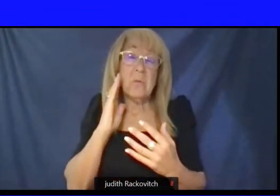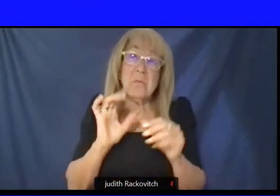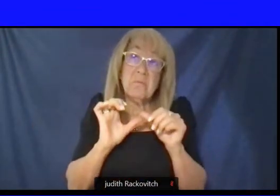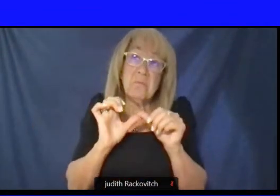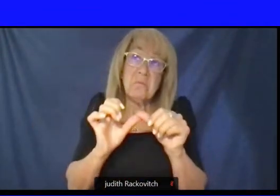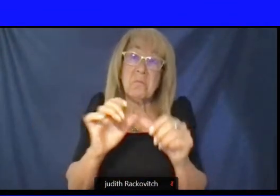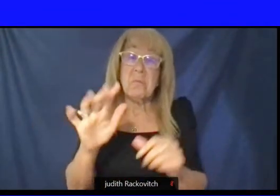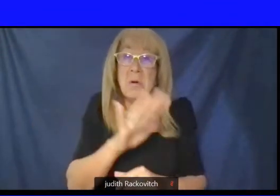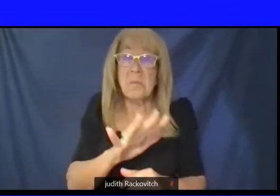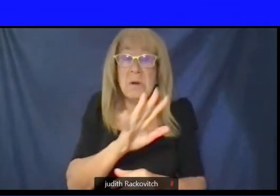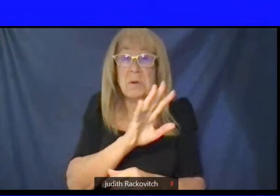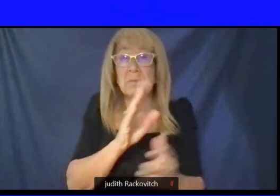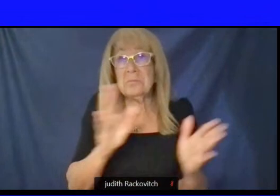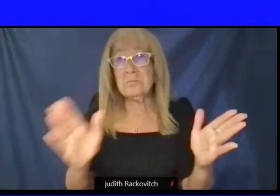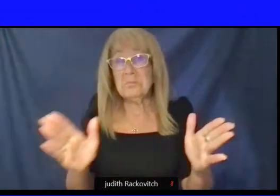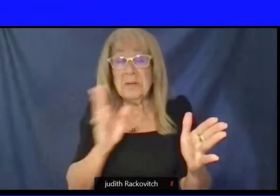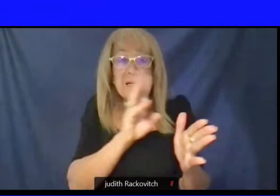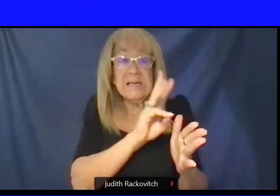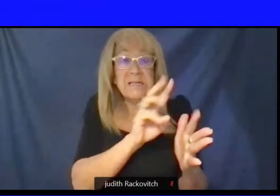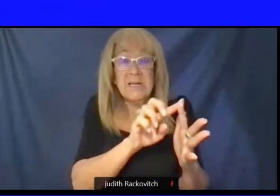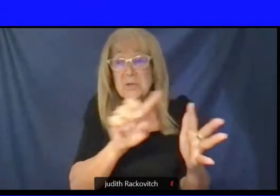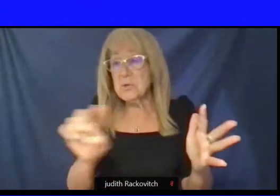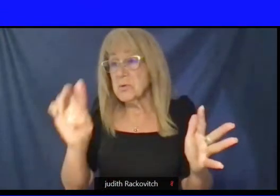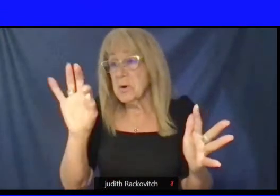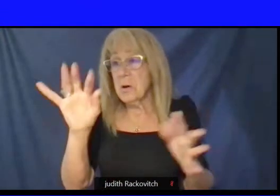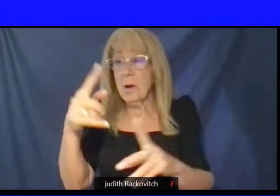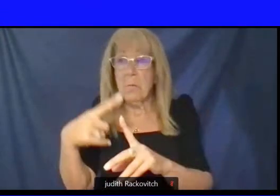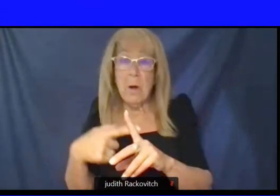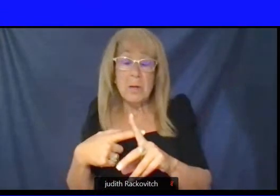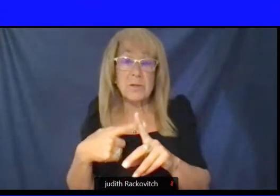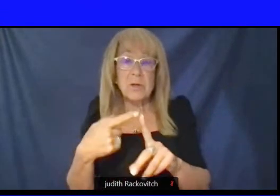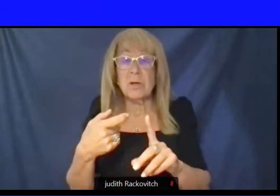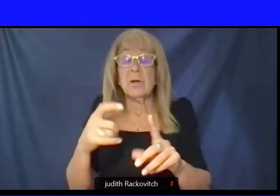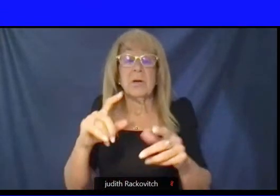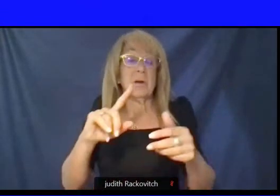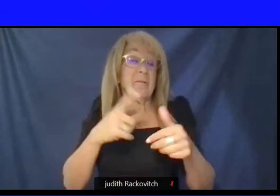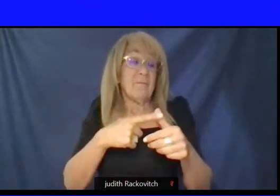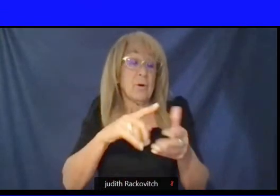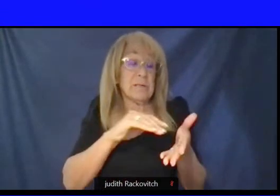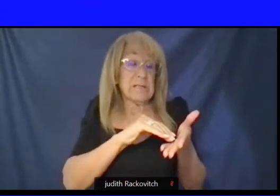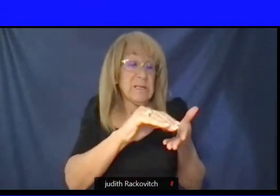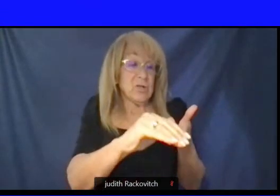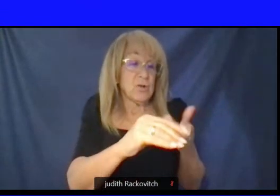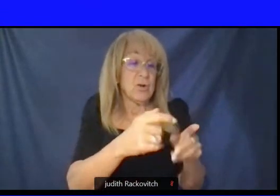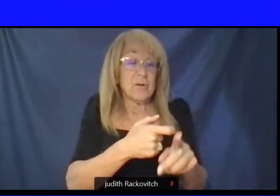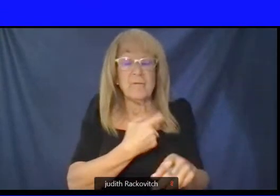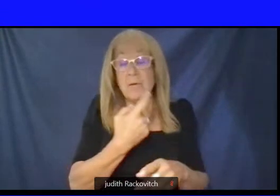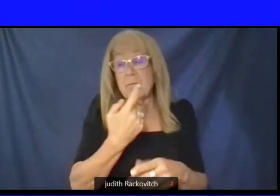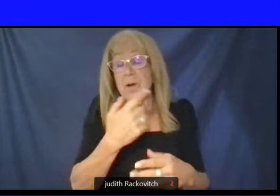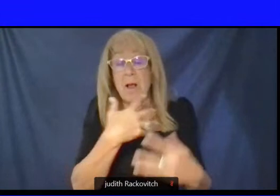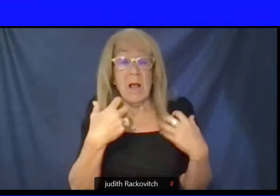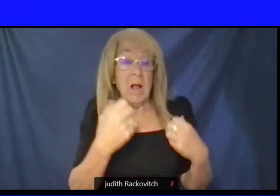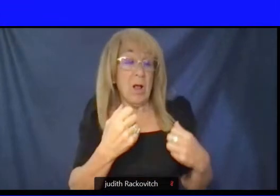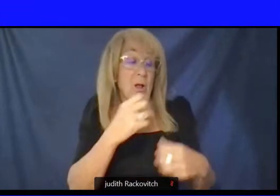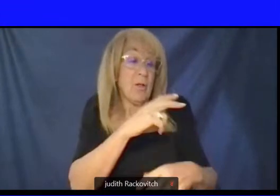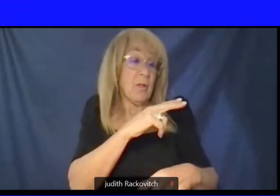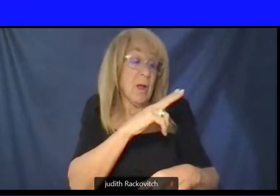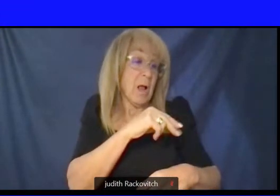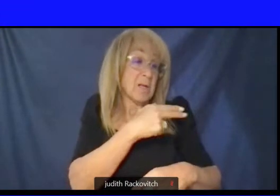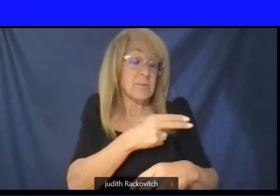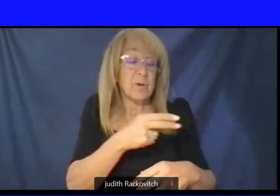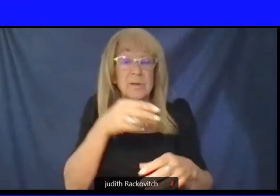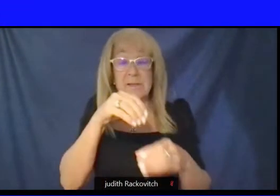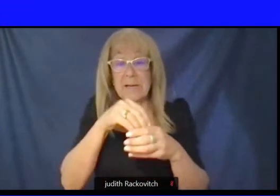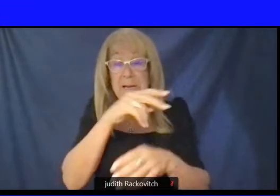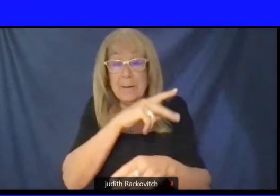arrived at, basically they would be stable enough to be transitioned to a slightly lower level of care management